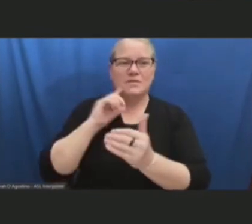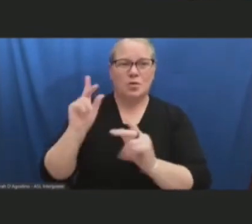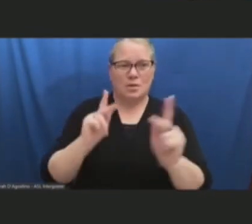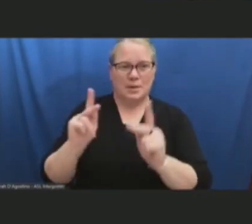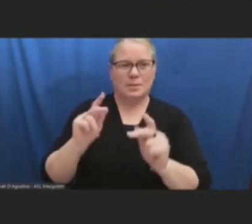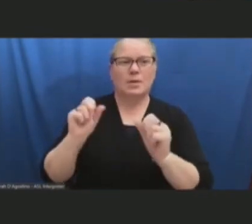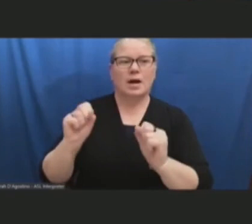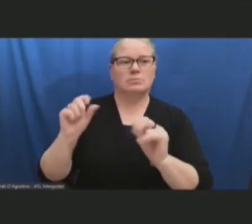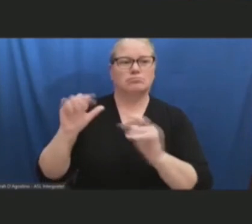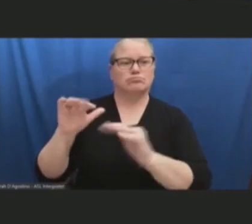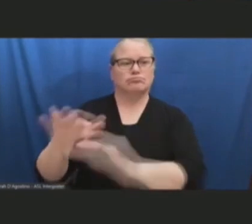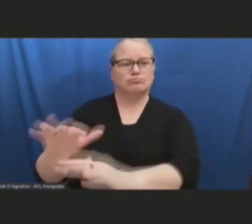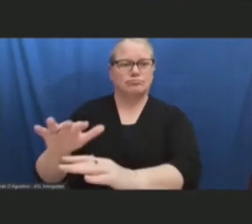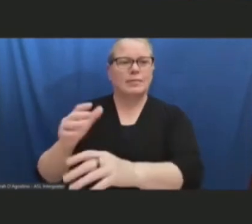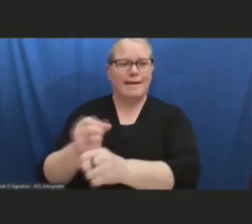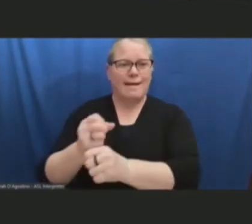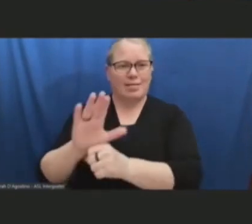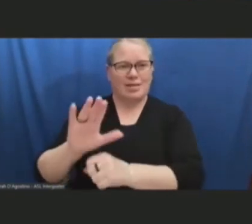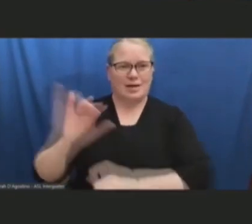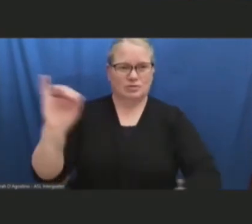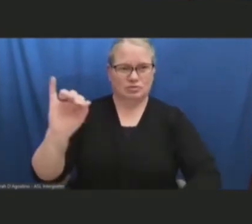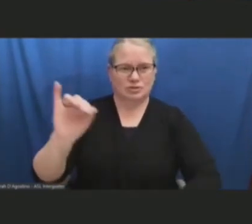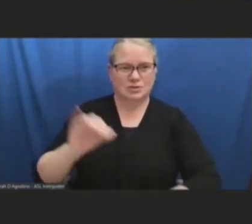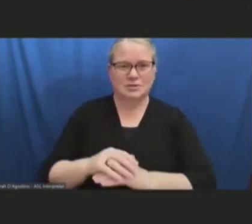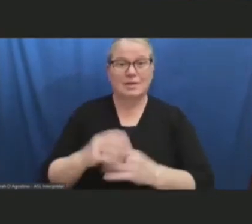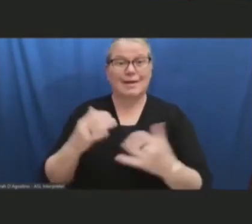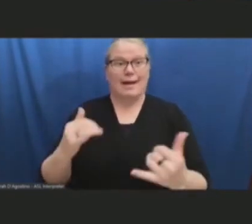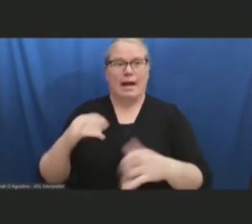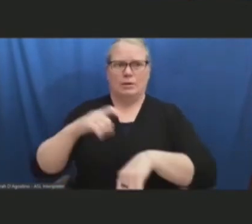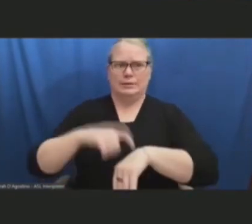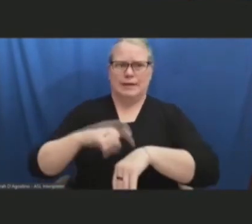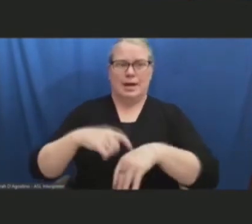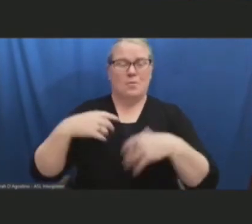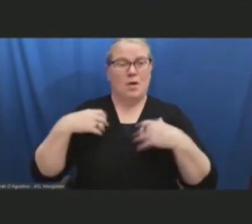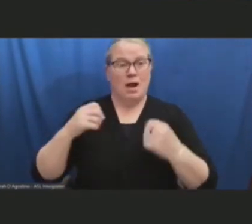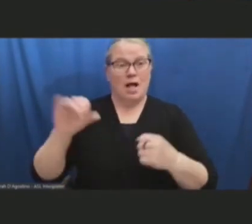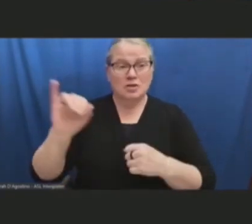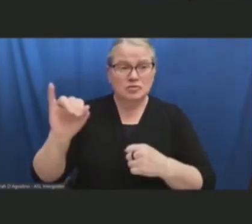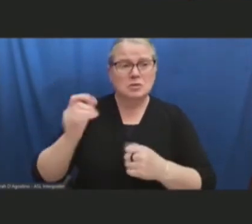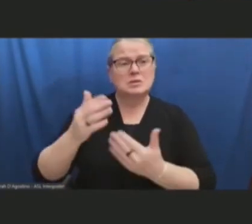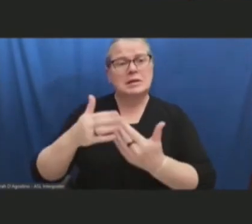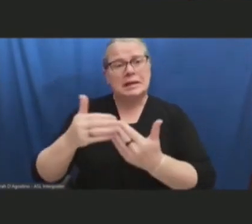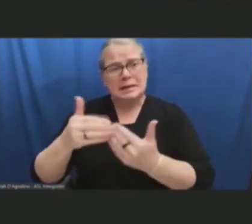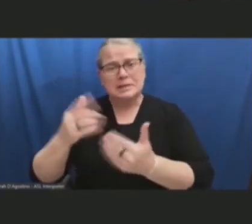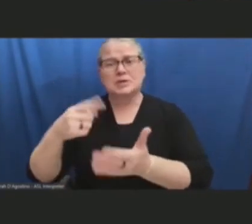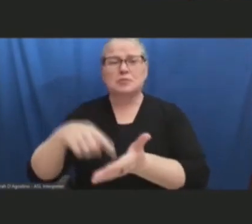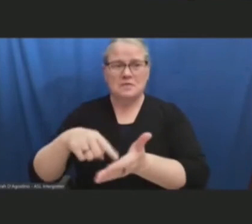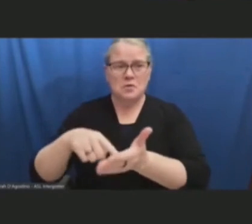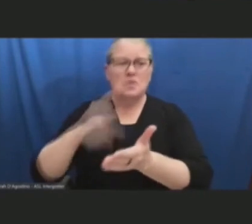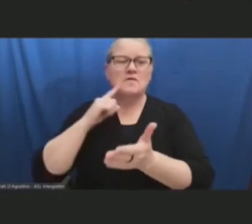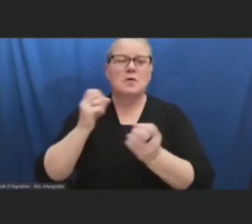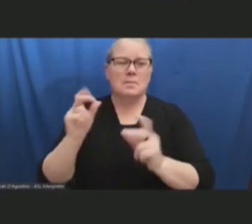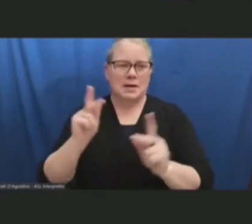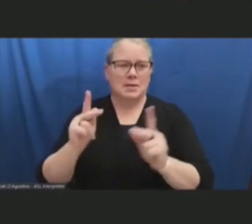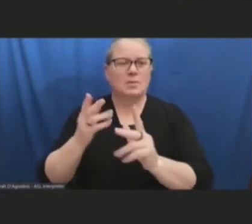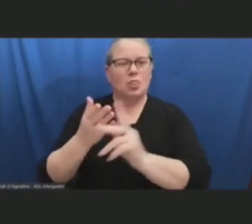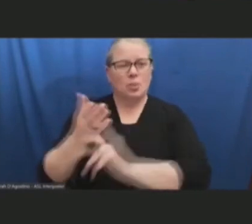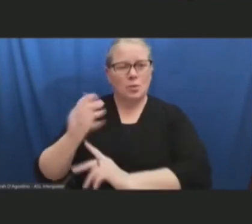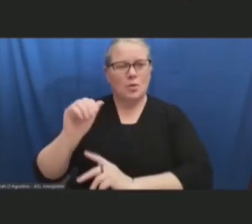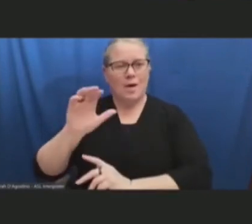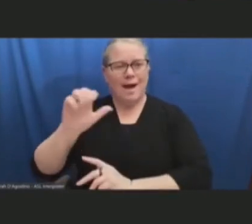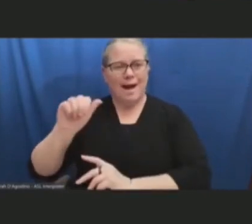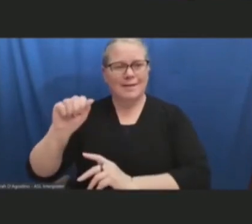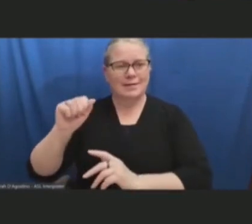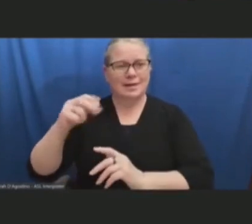coverage, especially at a time when health insurance is more affordable than ever for many through Access Health